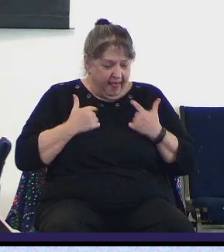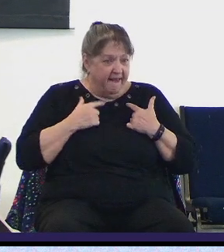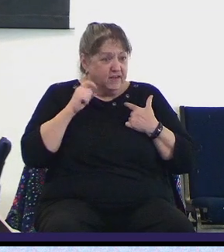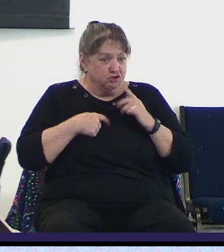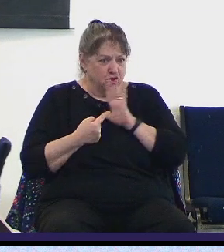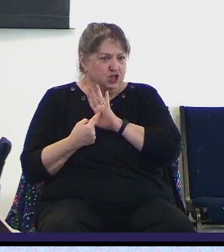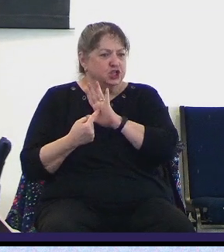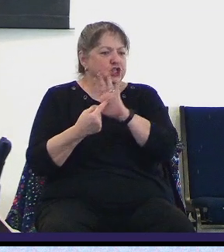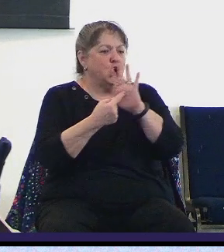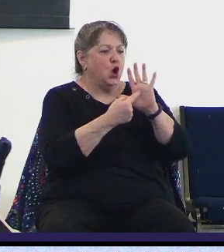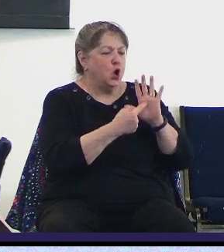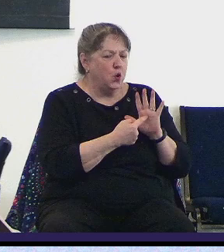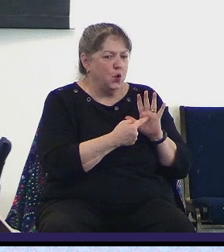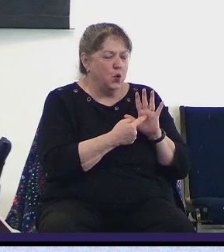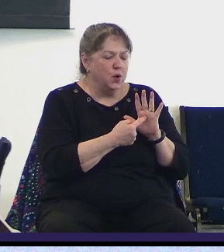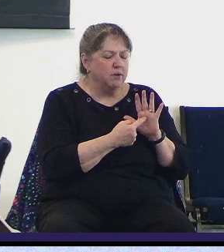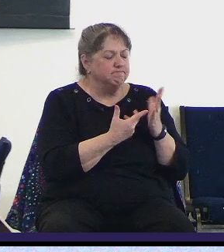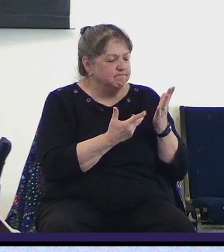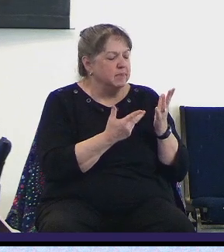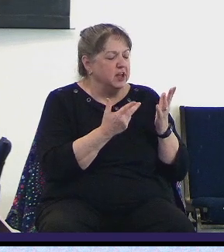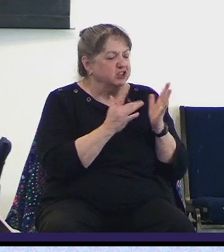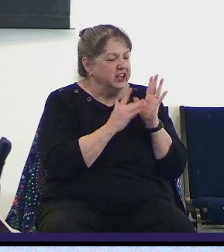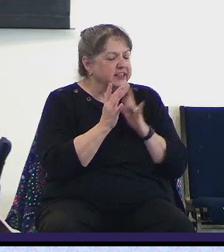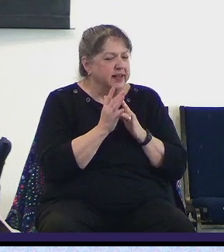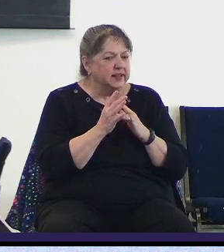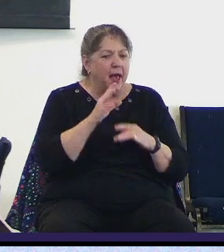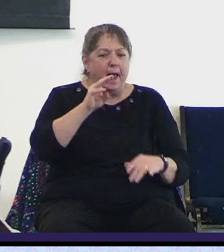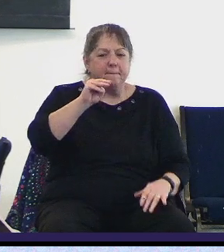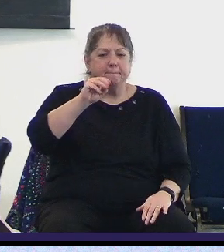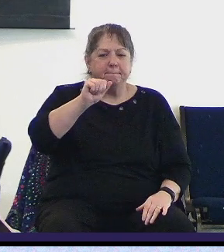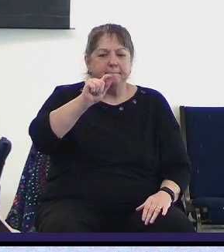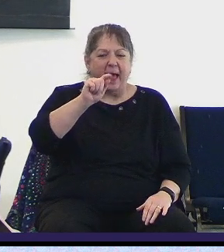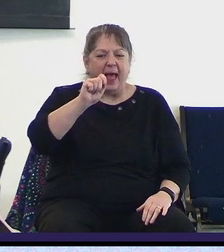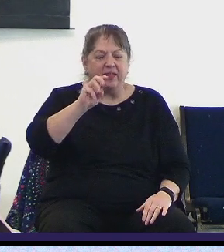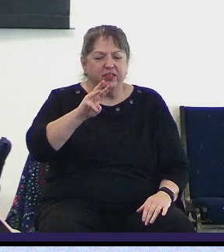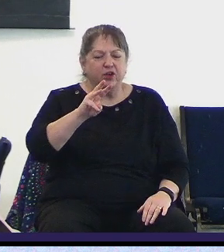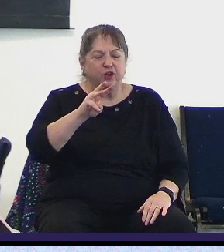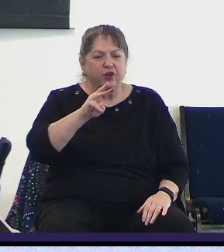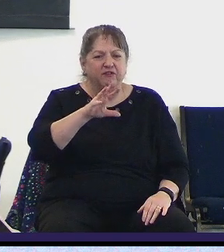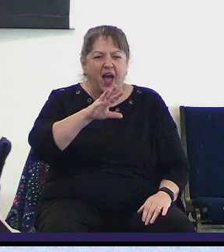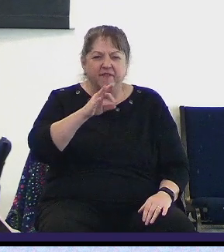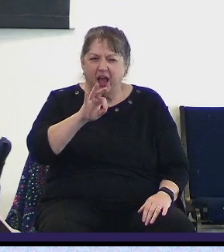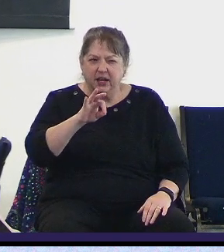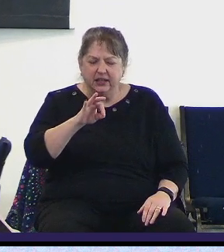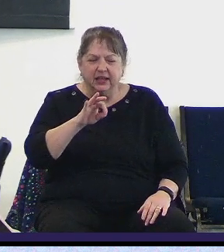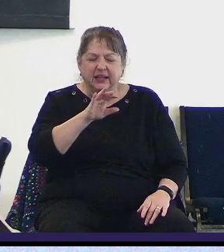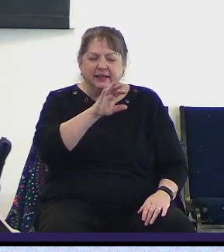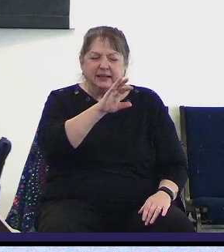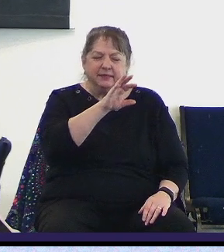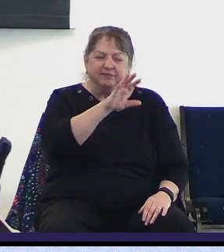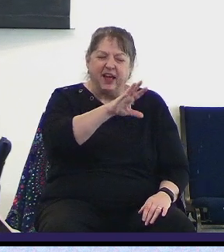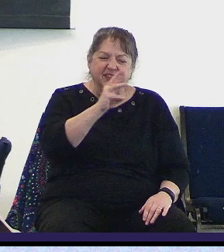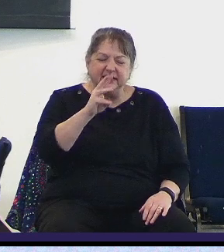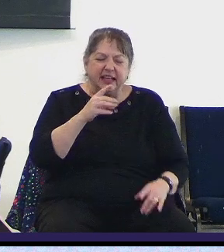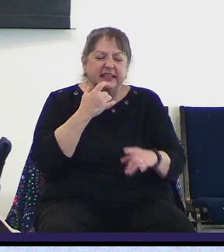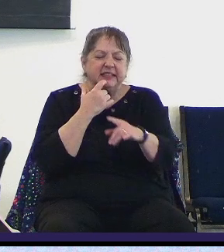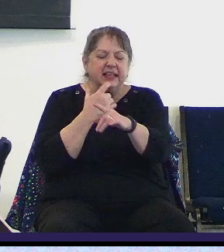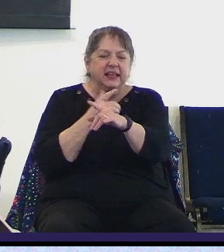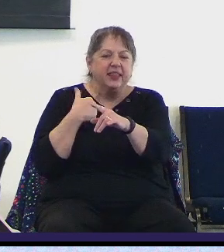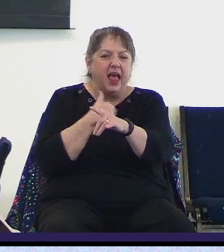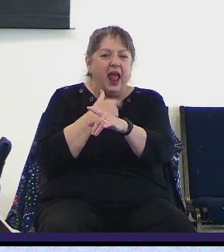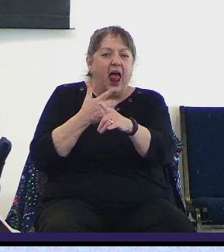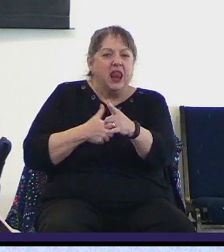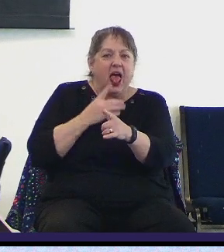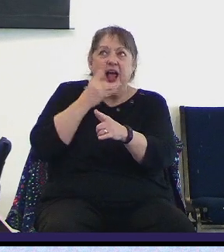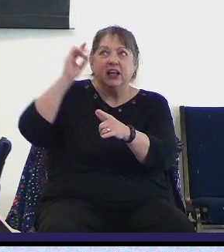Christ. Matthew 5:19, "Let your light shine before men that they may see your good works and praise your Father in heaven." So our lives